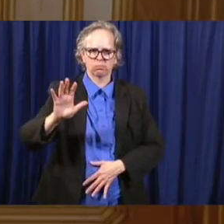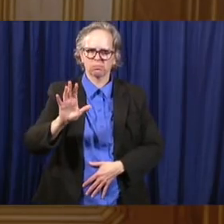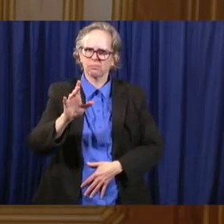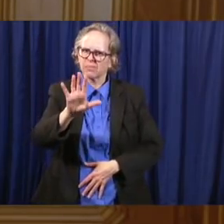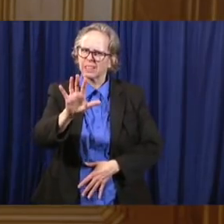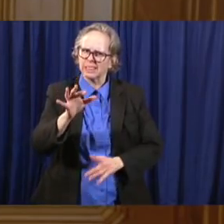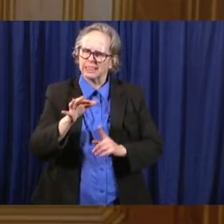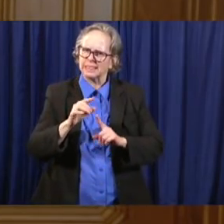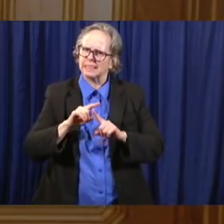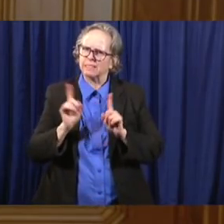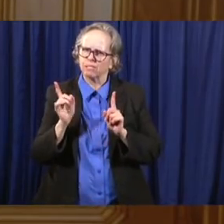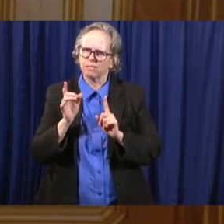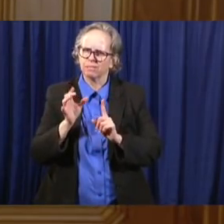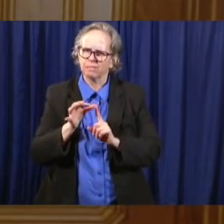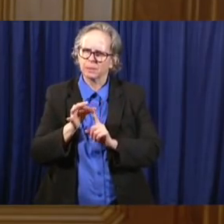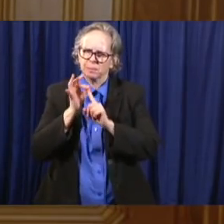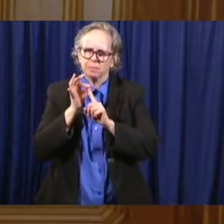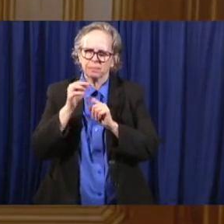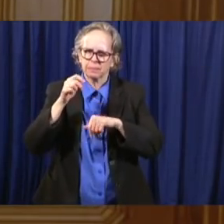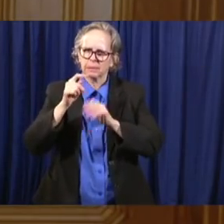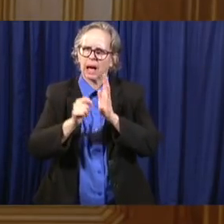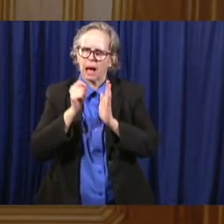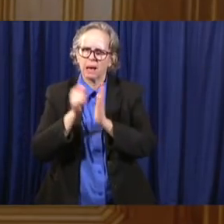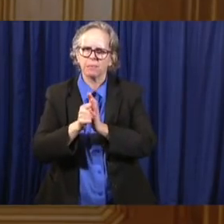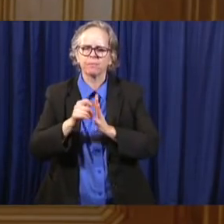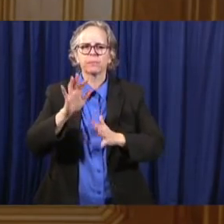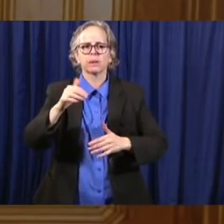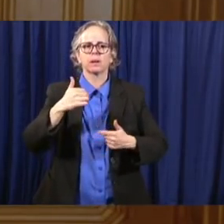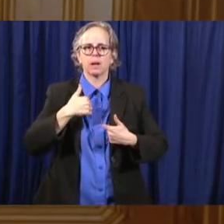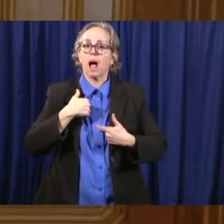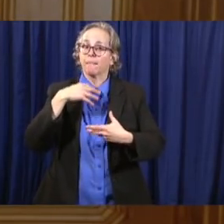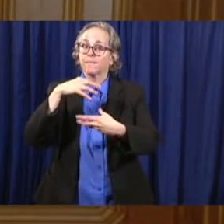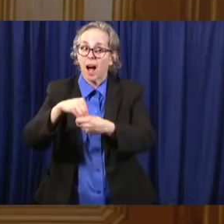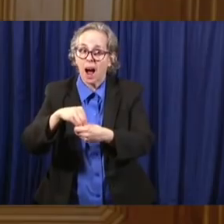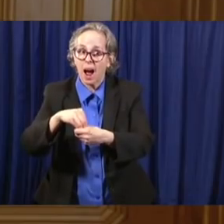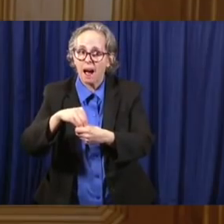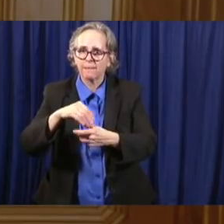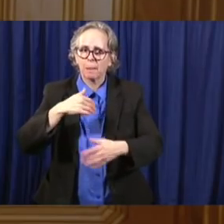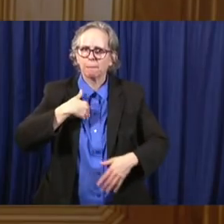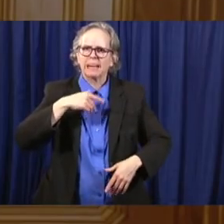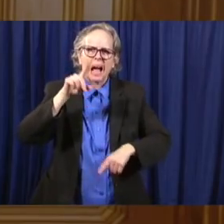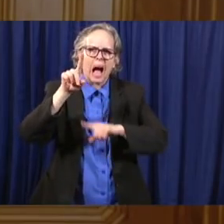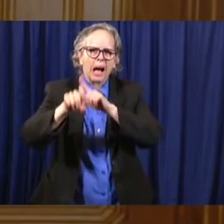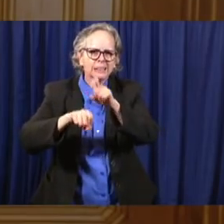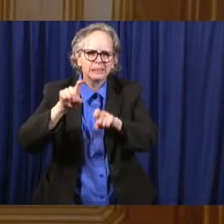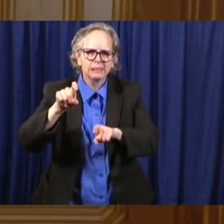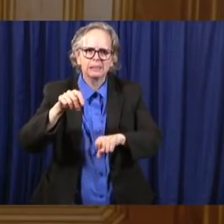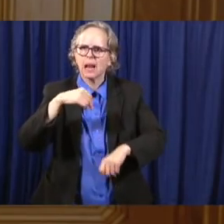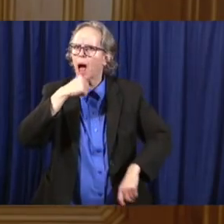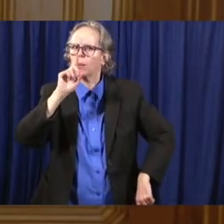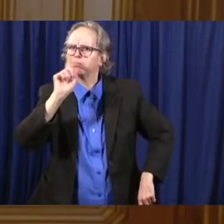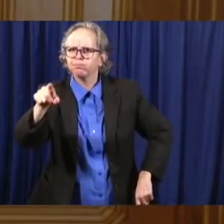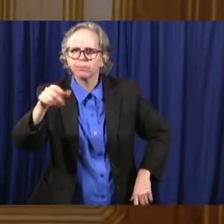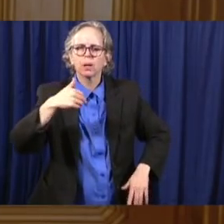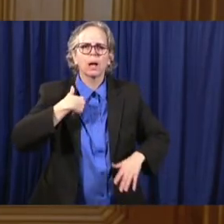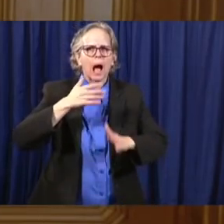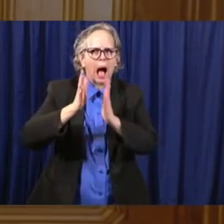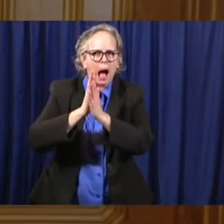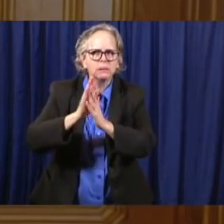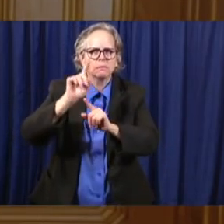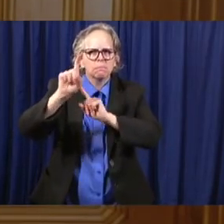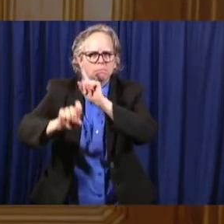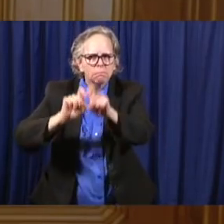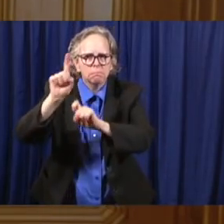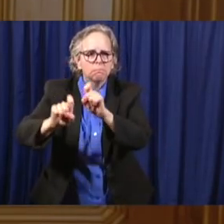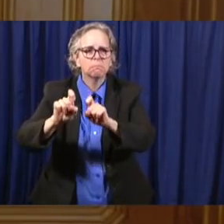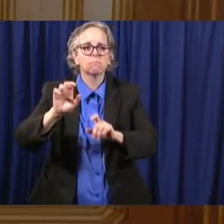unusual time, I ask a lot of questions, and I can tell everyone who's got a family member